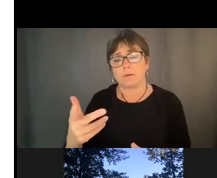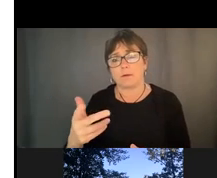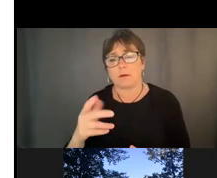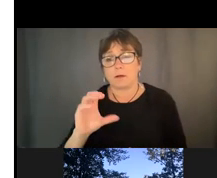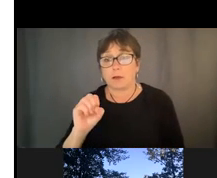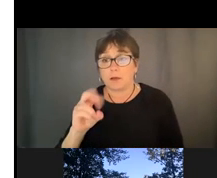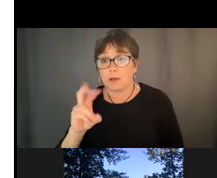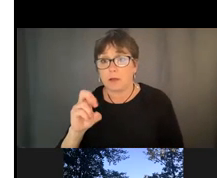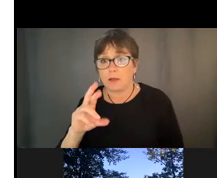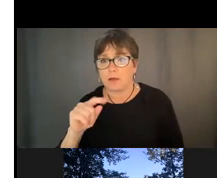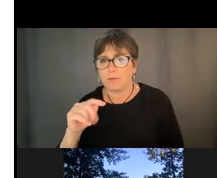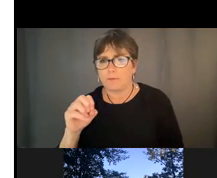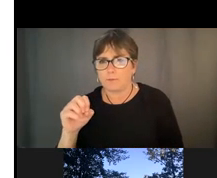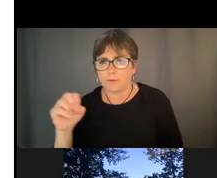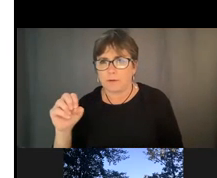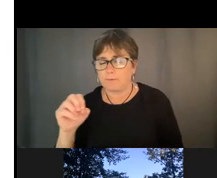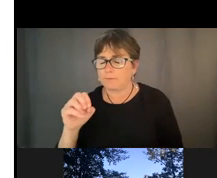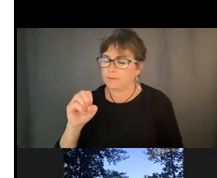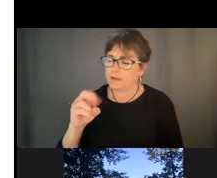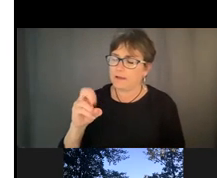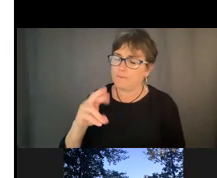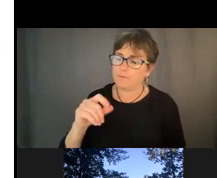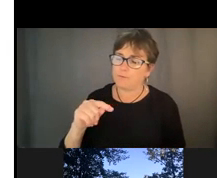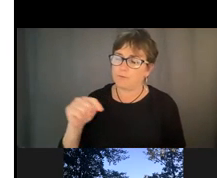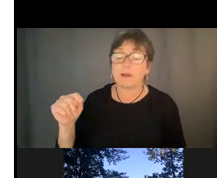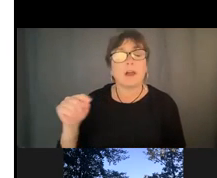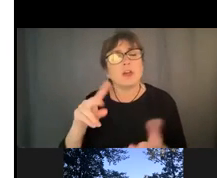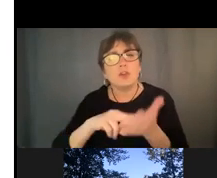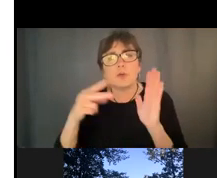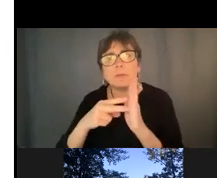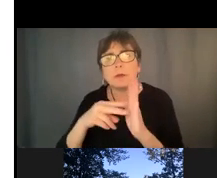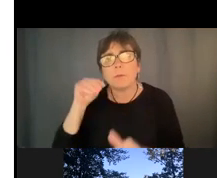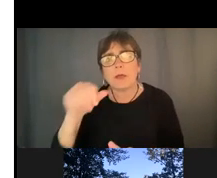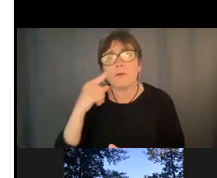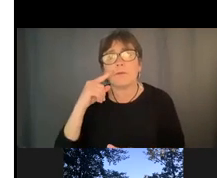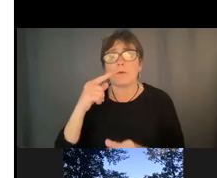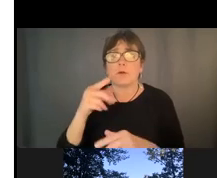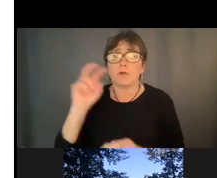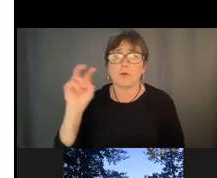do you mean like payment of like travel and hotel and all that?